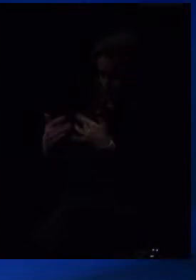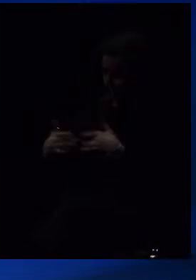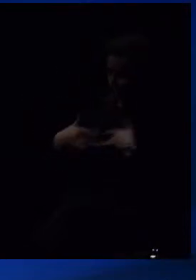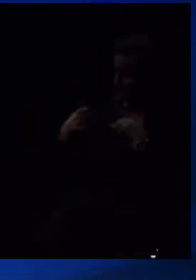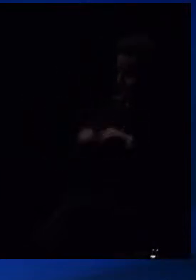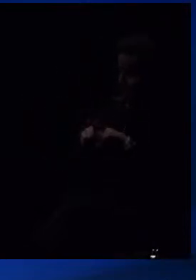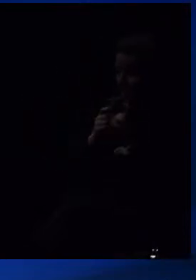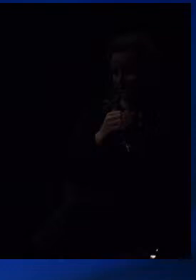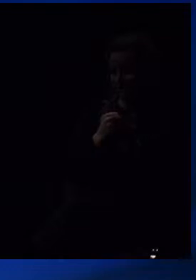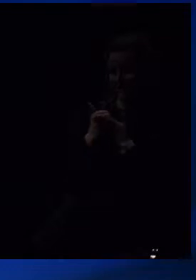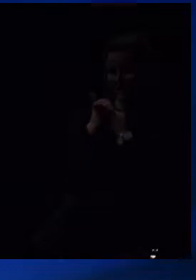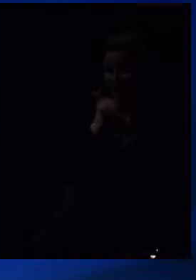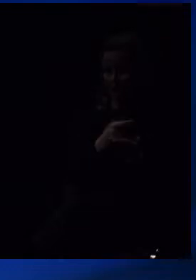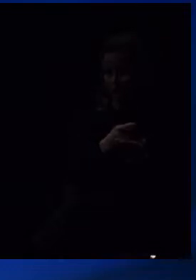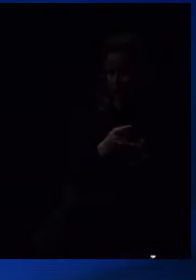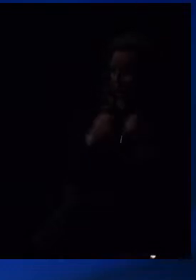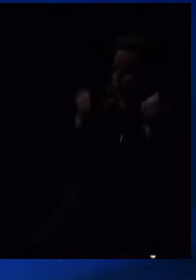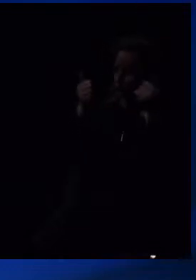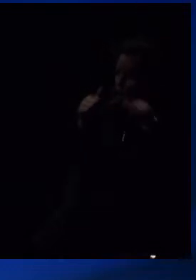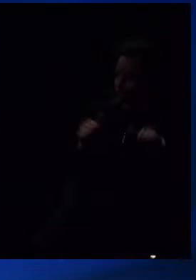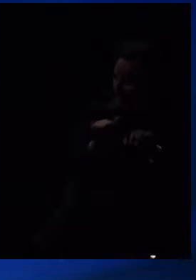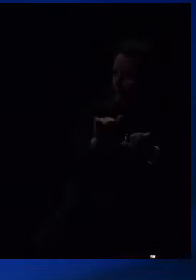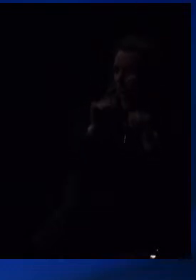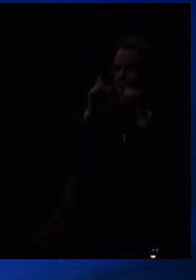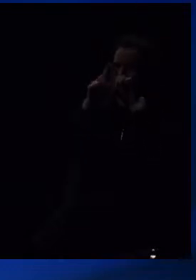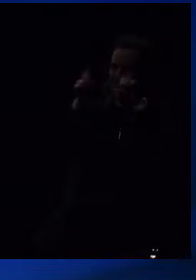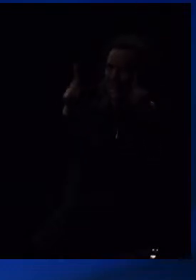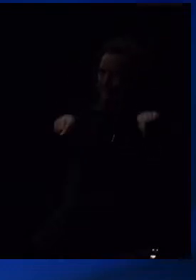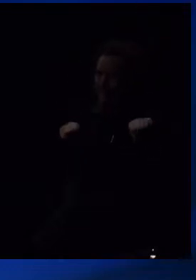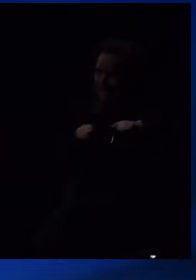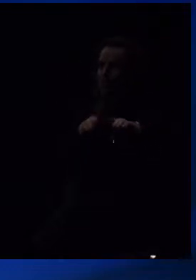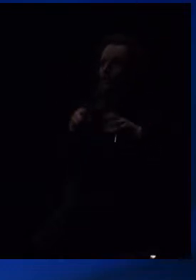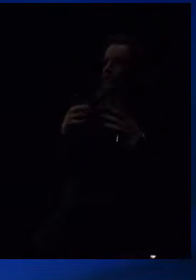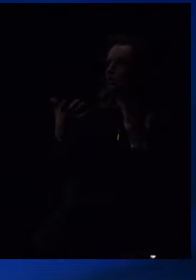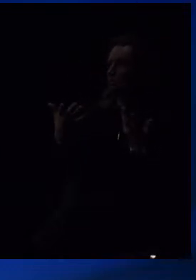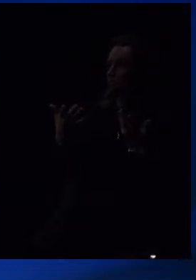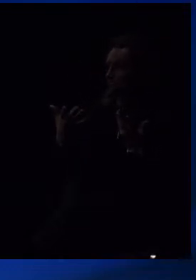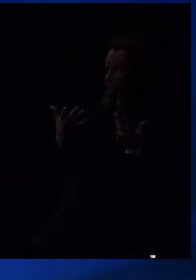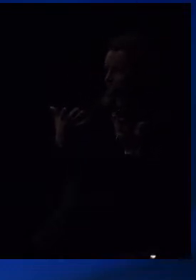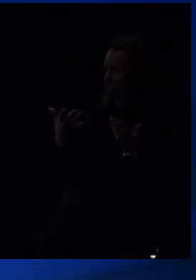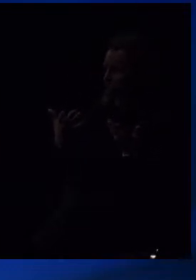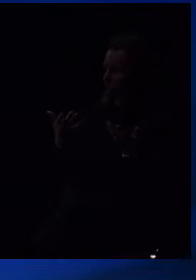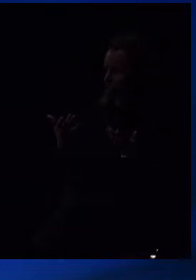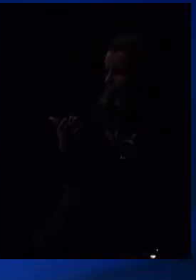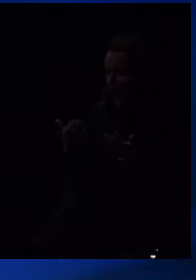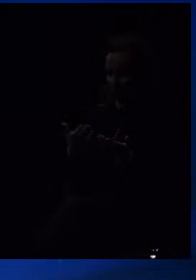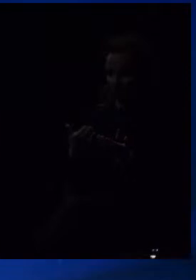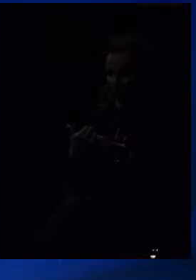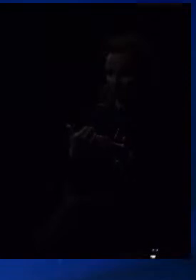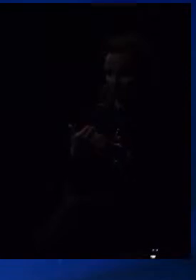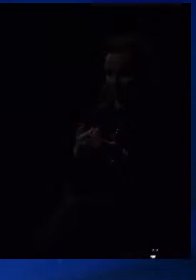helped you to shape your image? Would you say it influenced the way you lighted your scene?